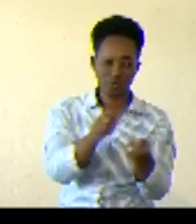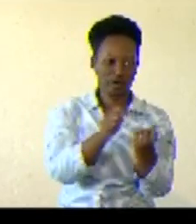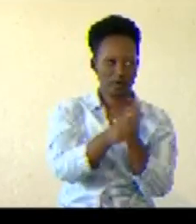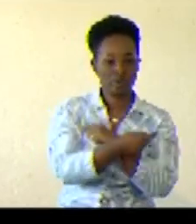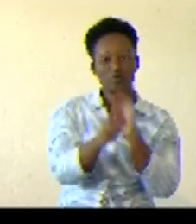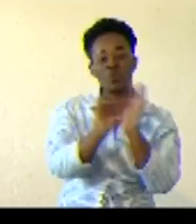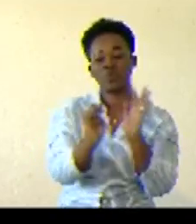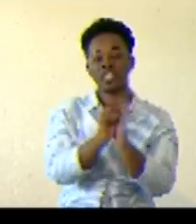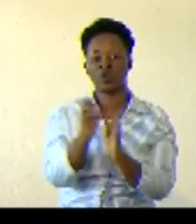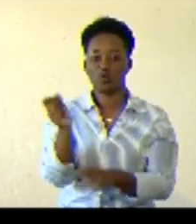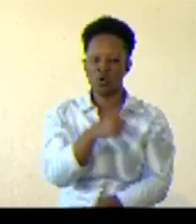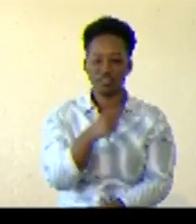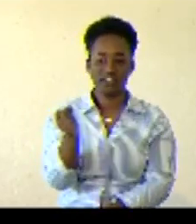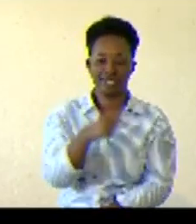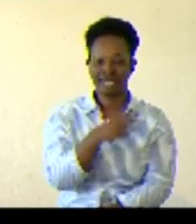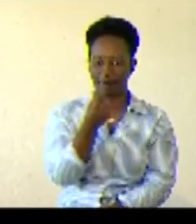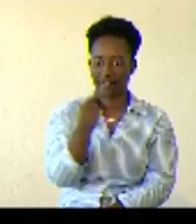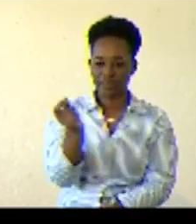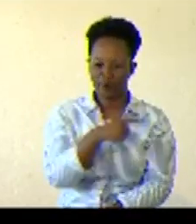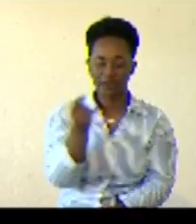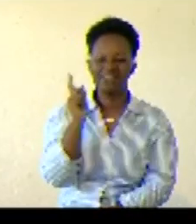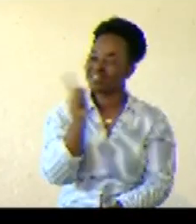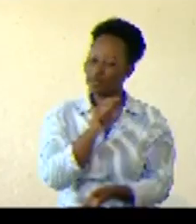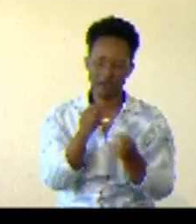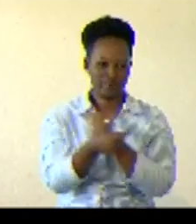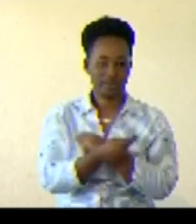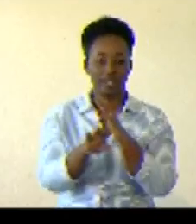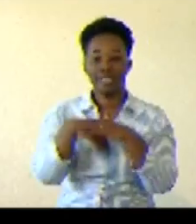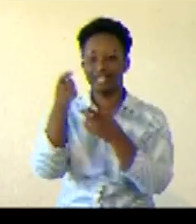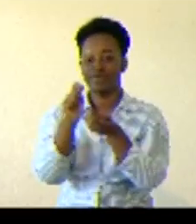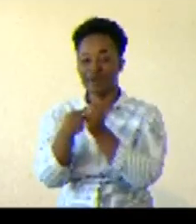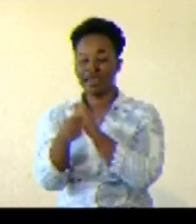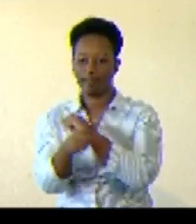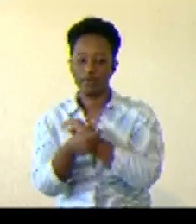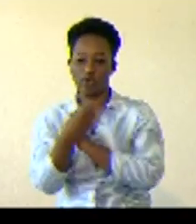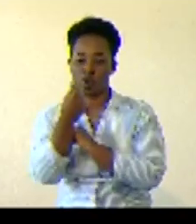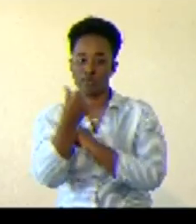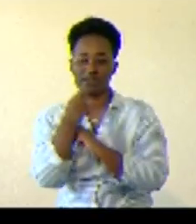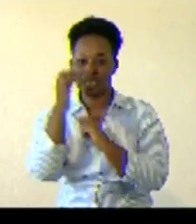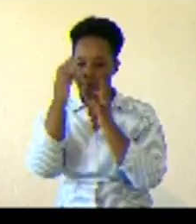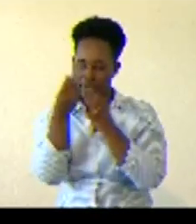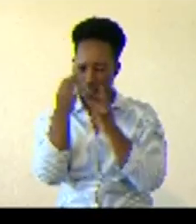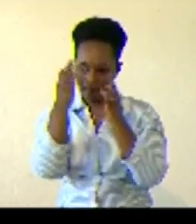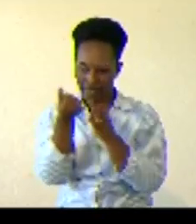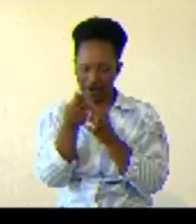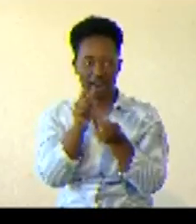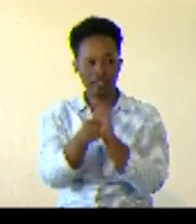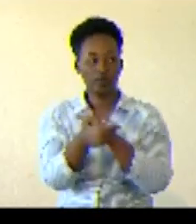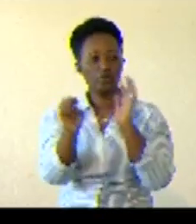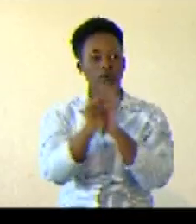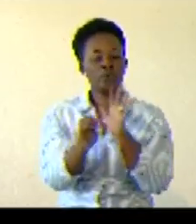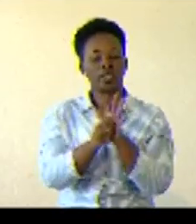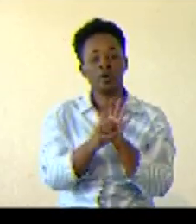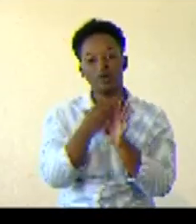rent. It does not easily change. Then variable costs, they change with output level, like the costs of